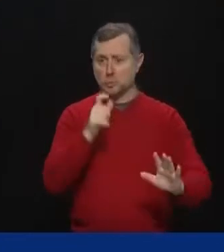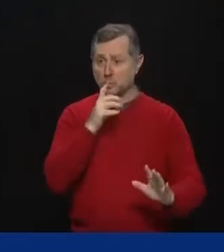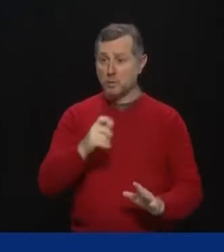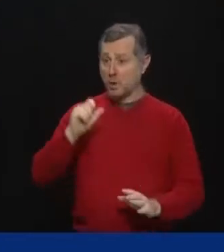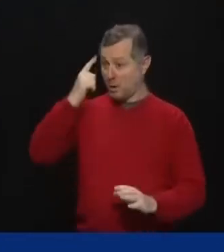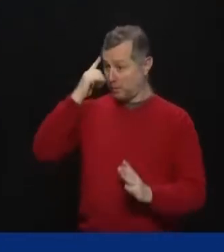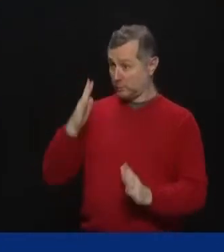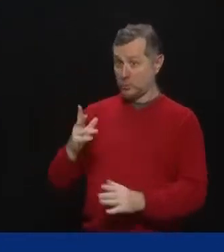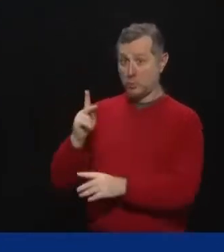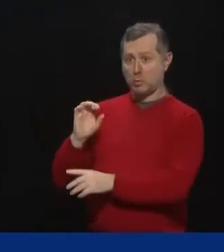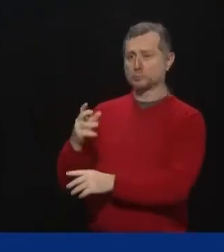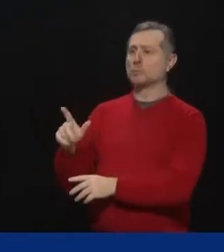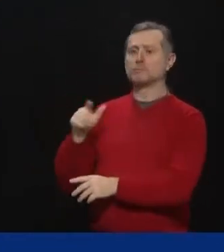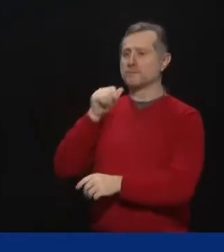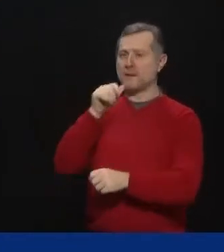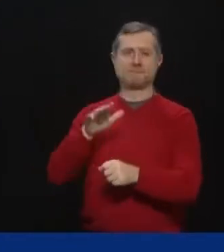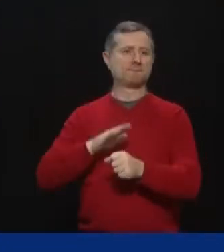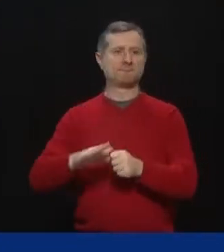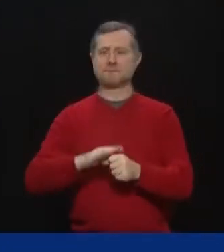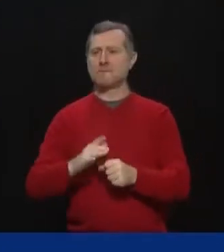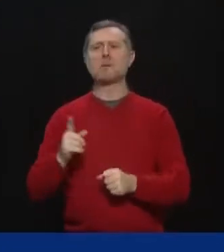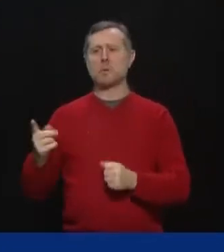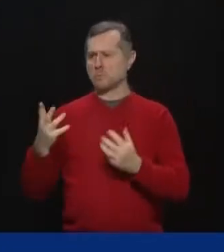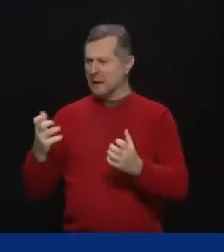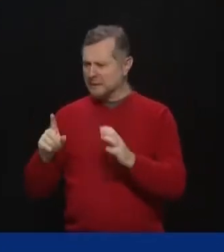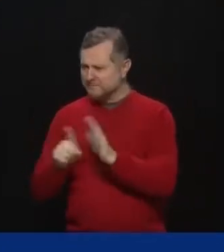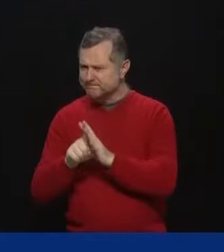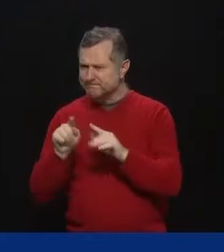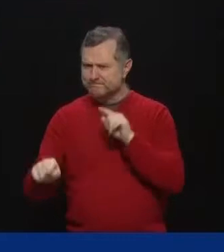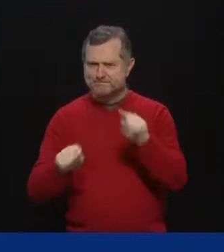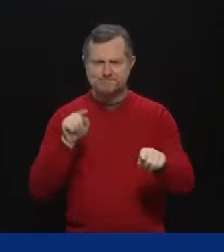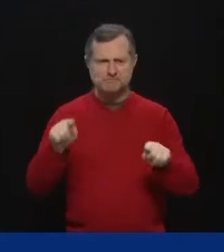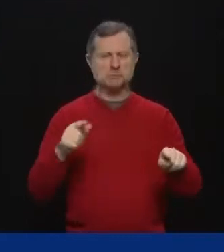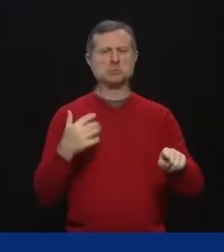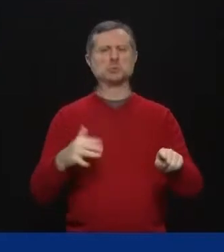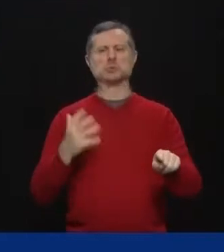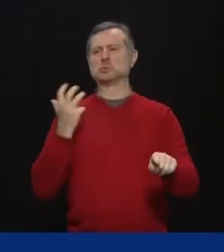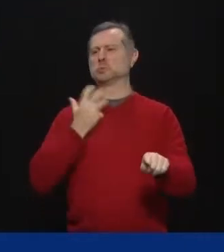enough. The threats we face are extreme, and there is more that we can do.